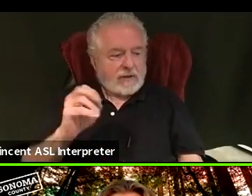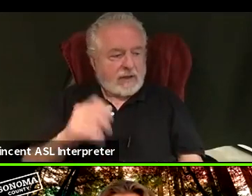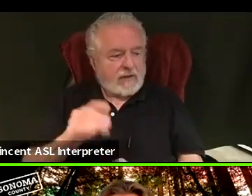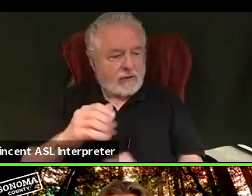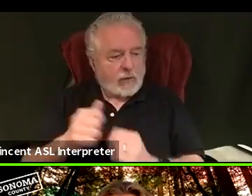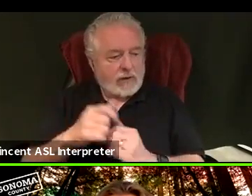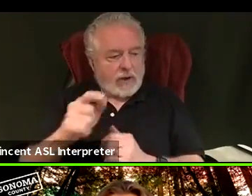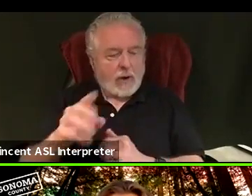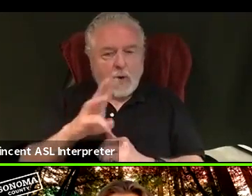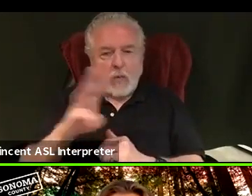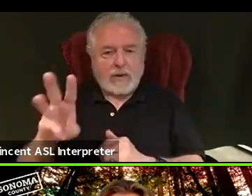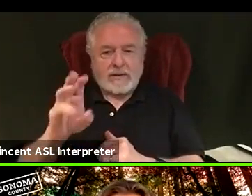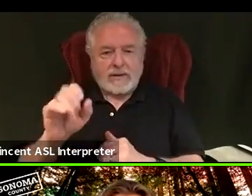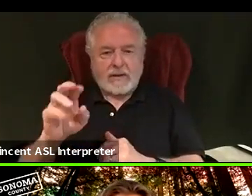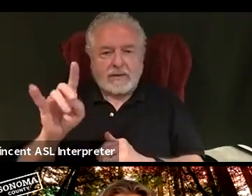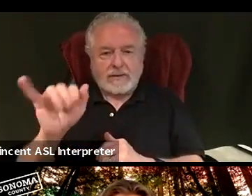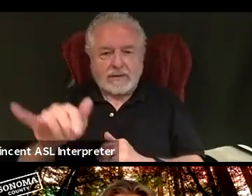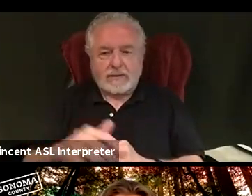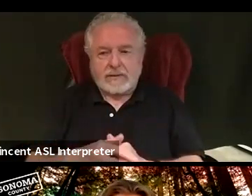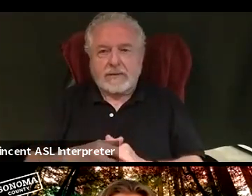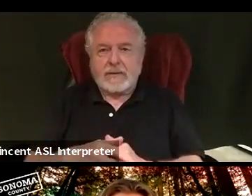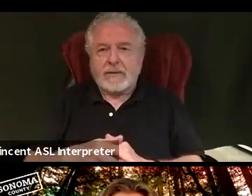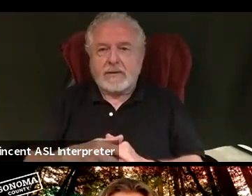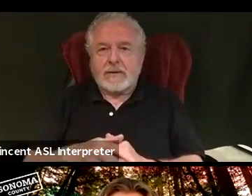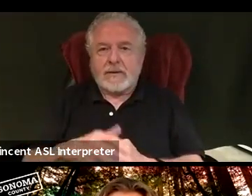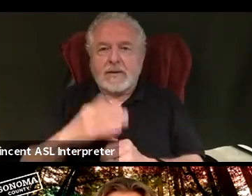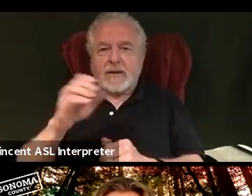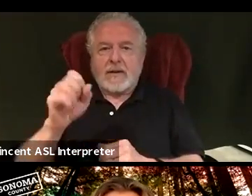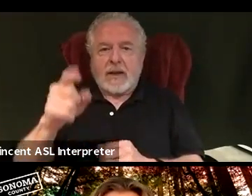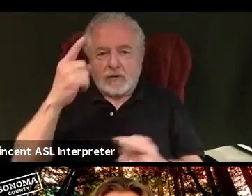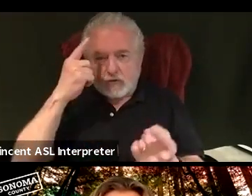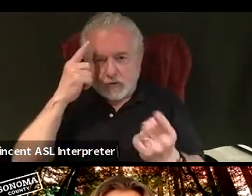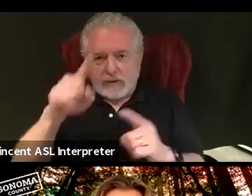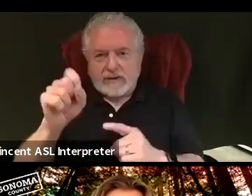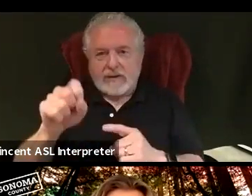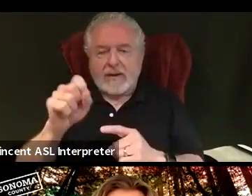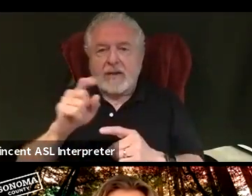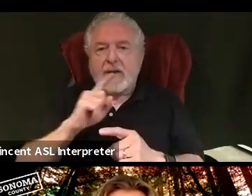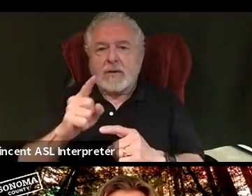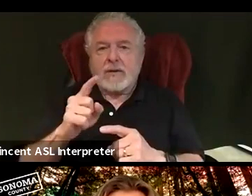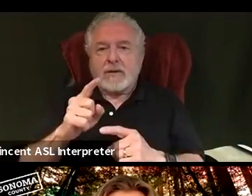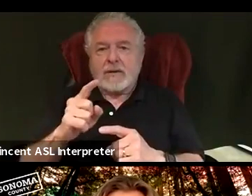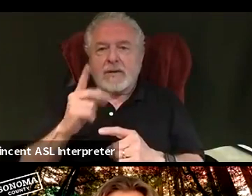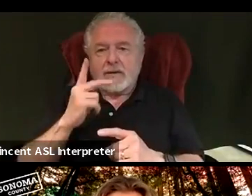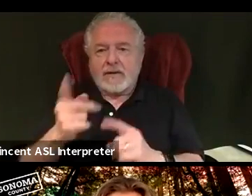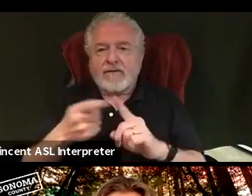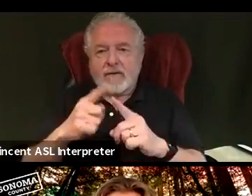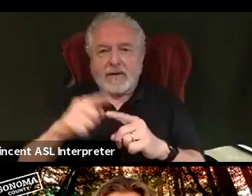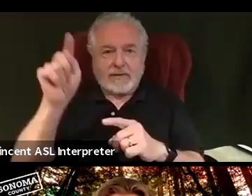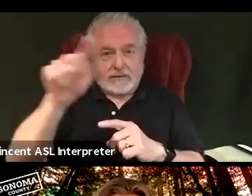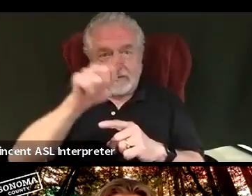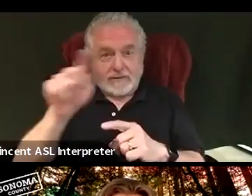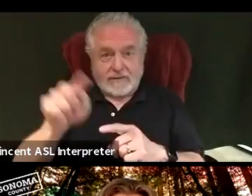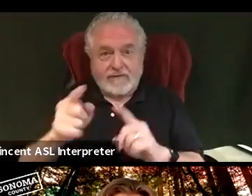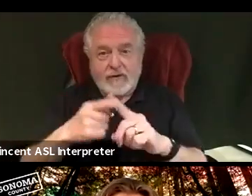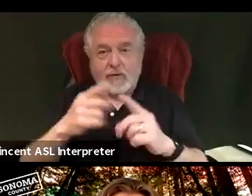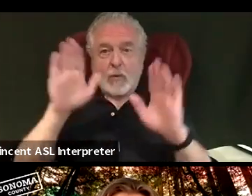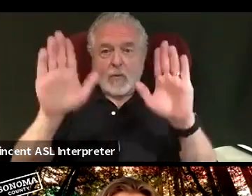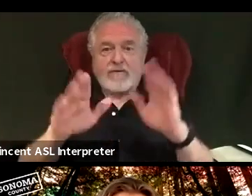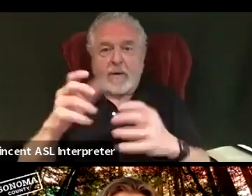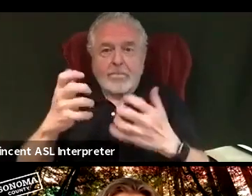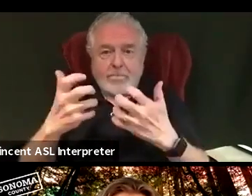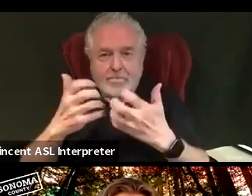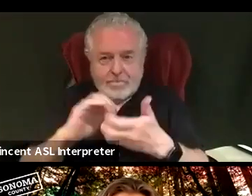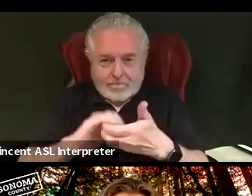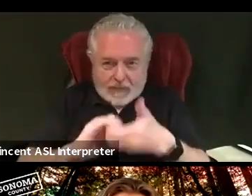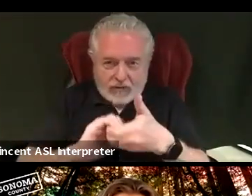things are going in West County. Yeah, thank you so much. I agree. And actually really nice to see friends on this call, and what a wonderful partnership it's